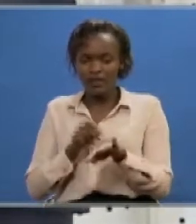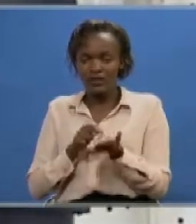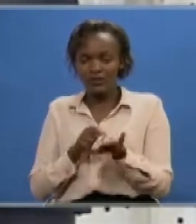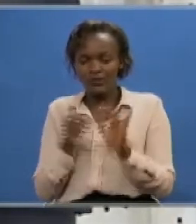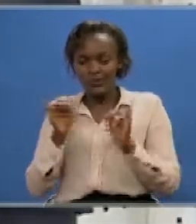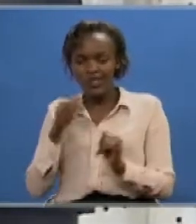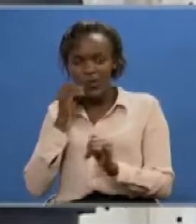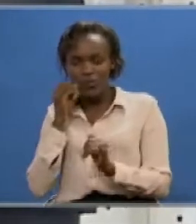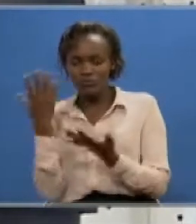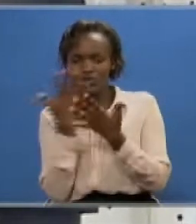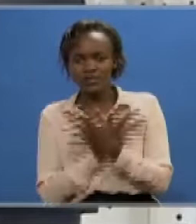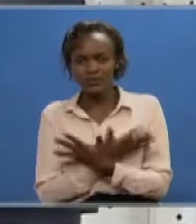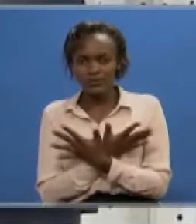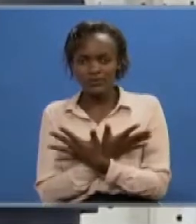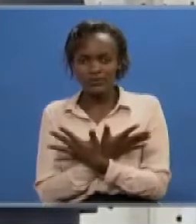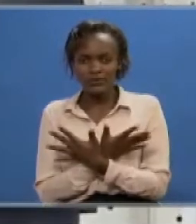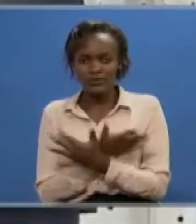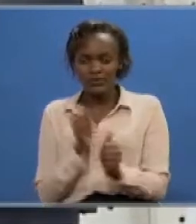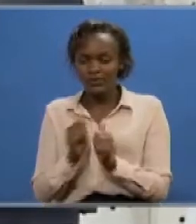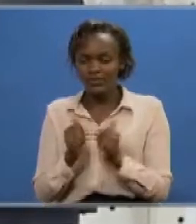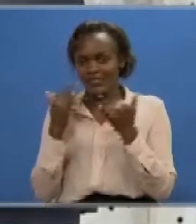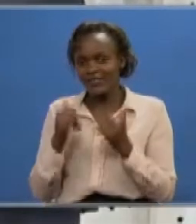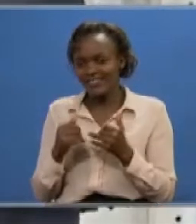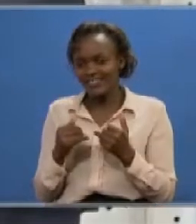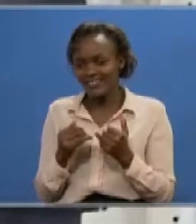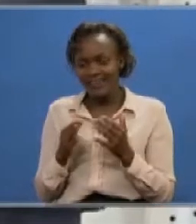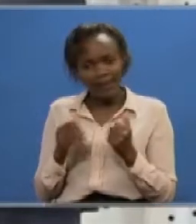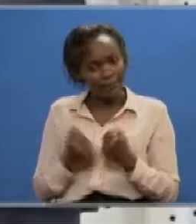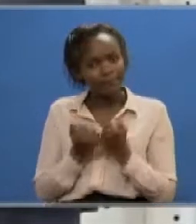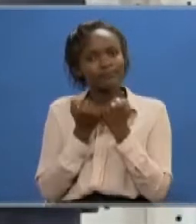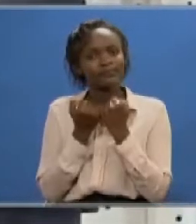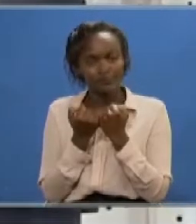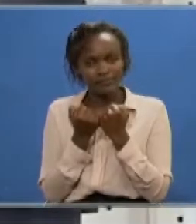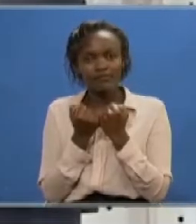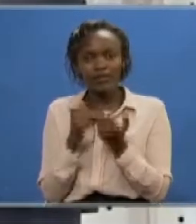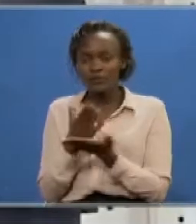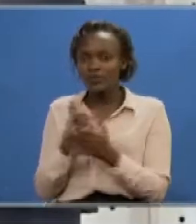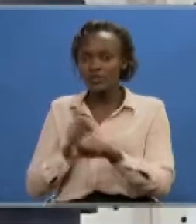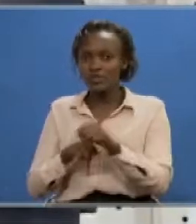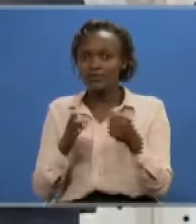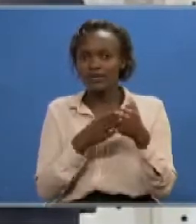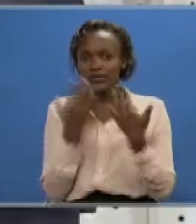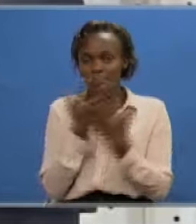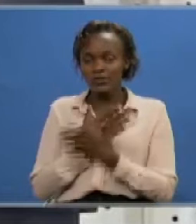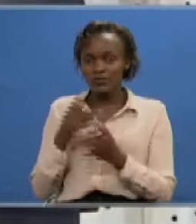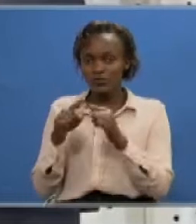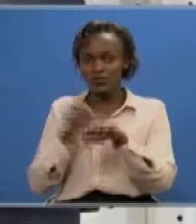curfew that is currently in force between the hours of 9